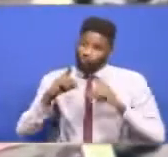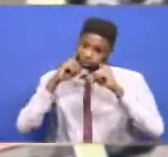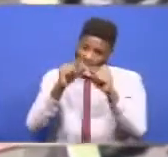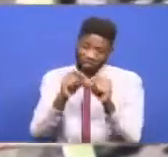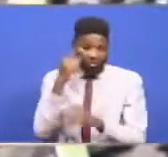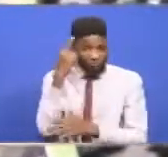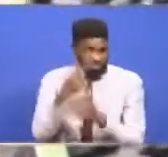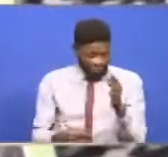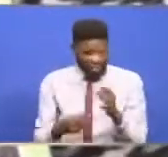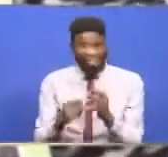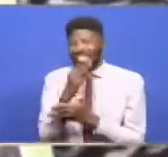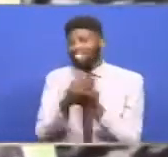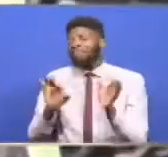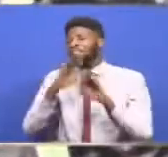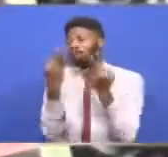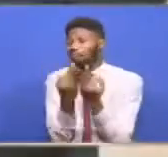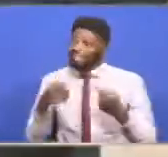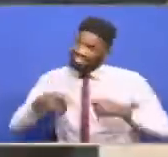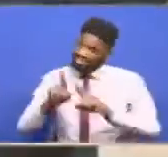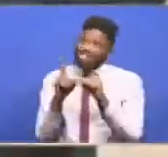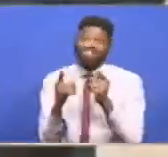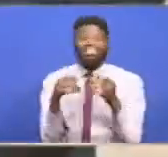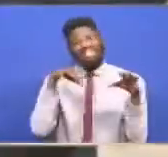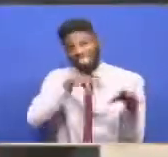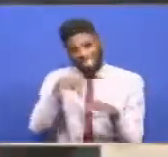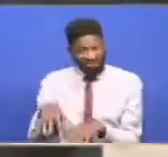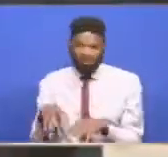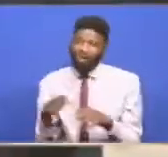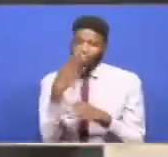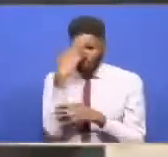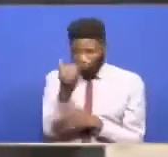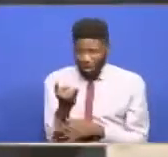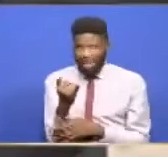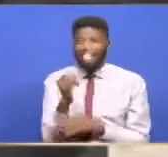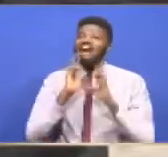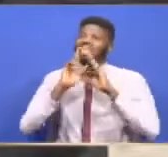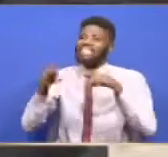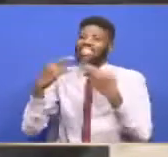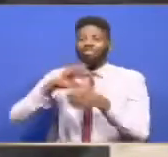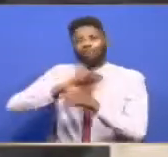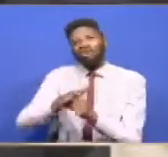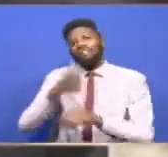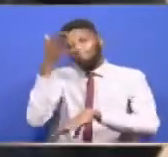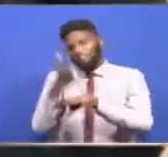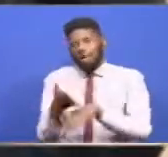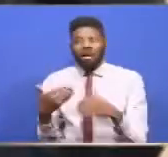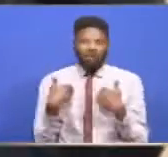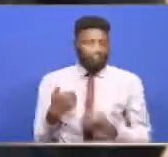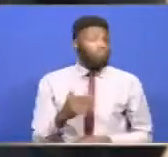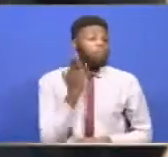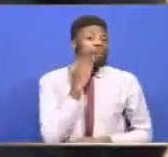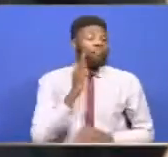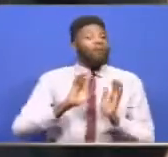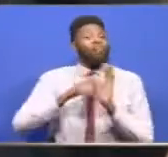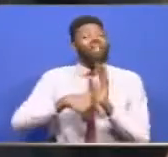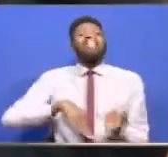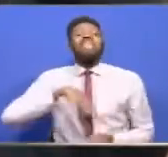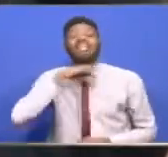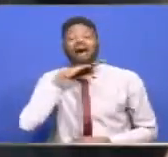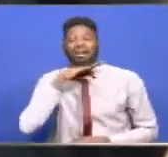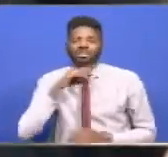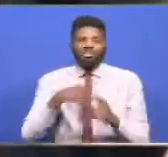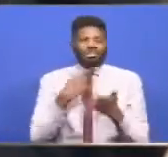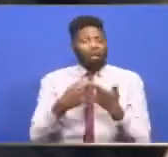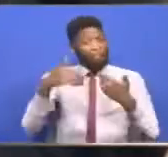been subjected to untold suffering through defective testing. The mother later died and was buried in accordance with